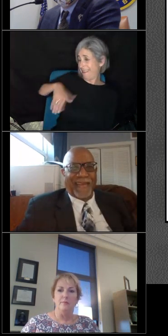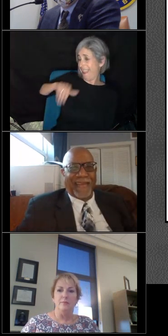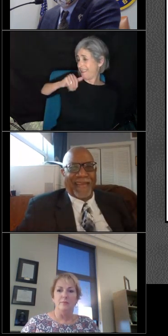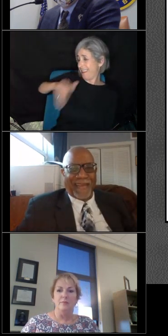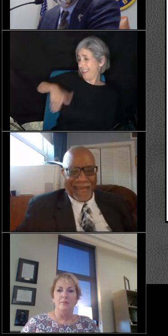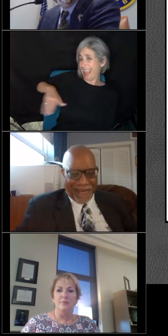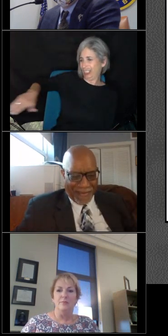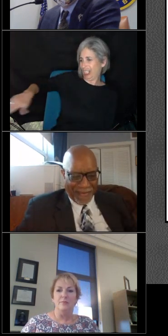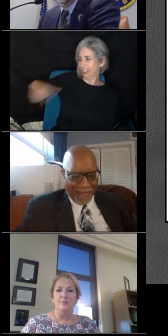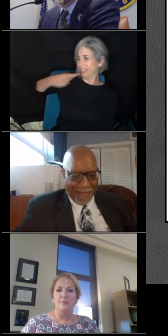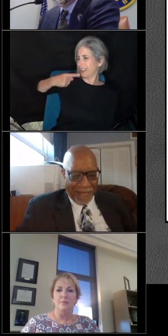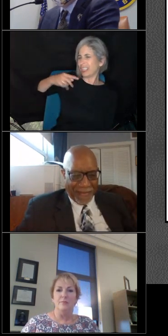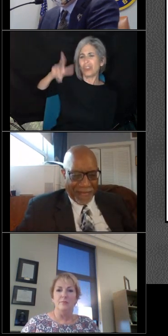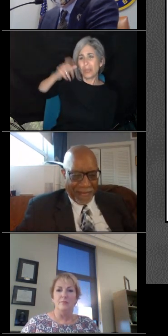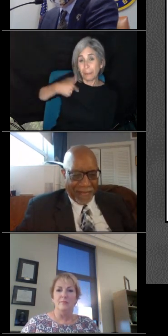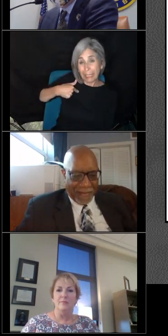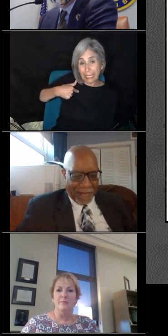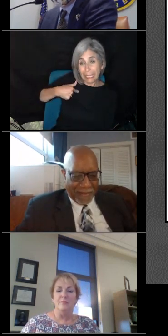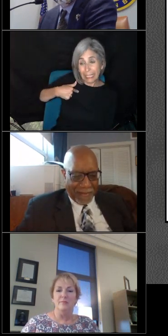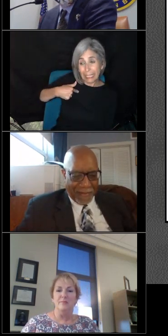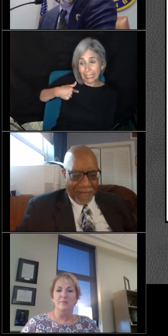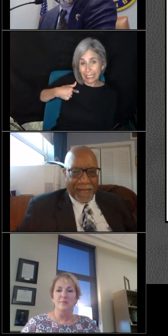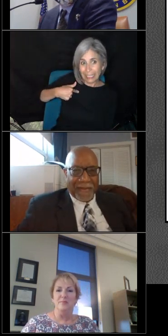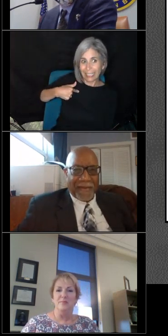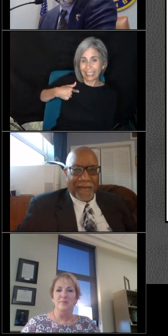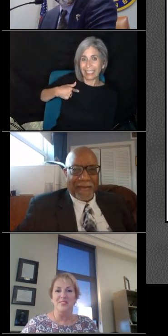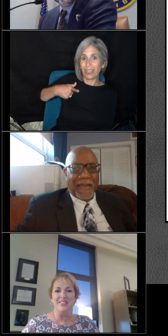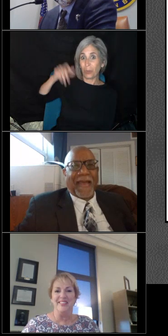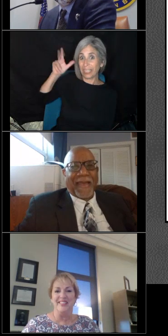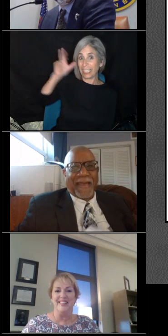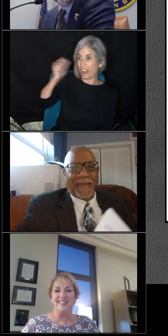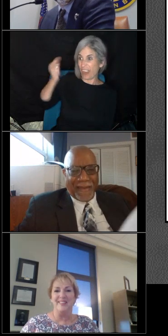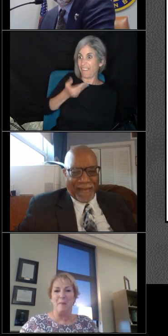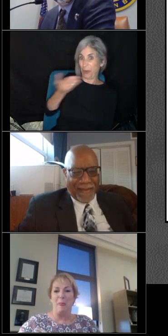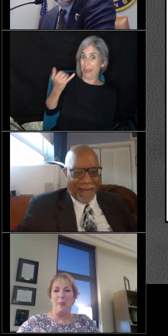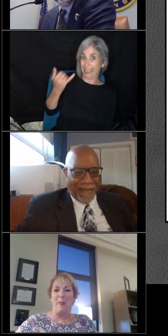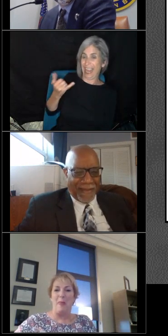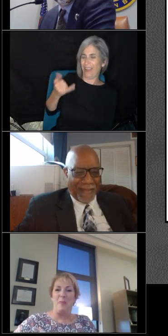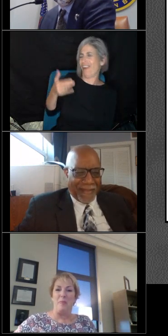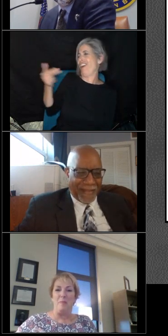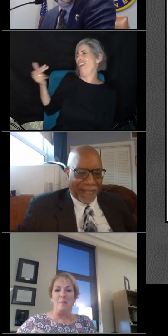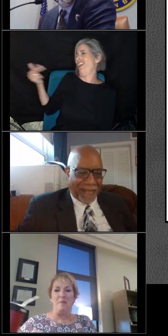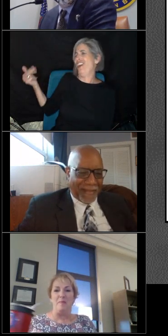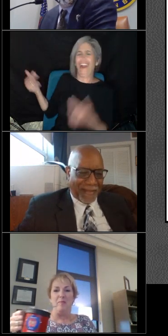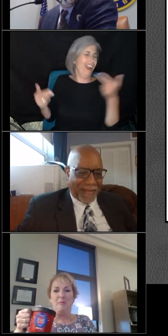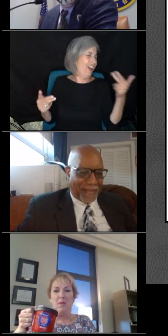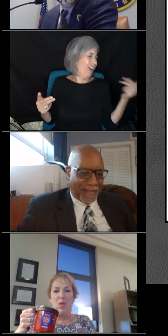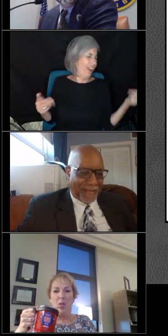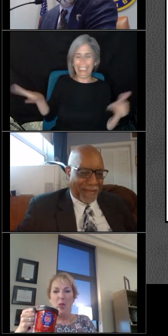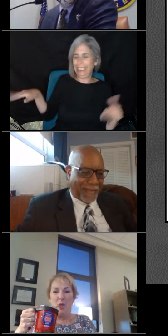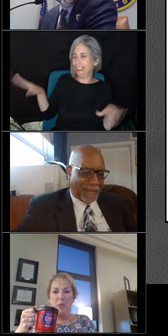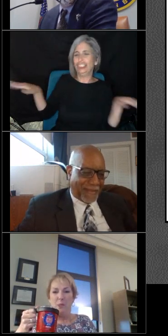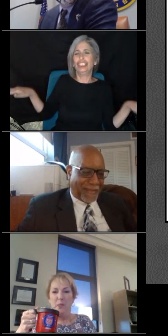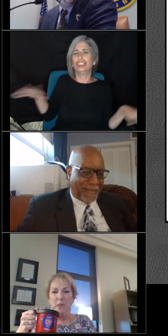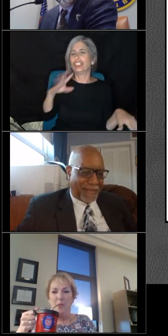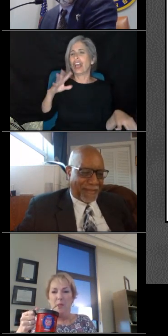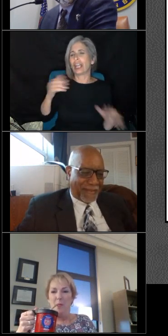I'm sorry, can you hear me? For everybody now. This time. Thank you.